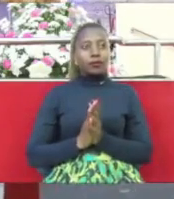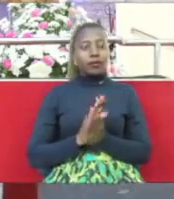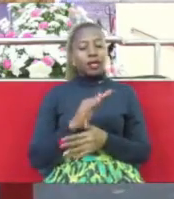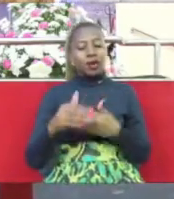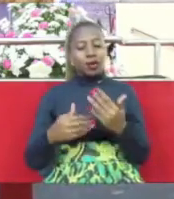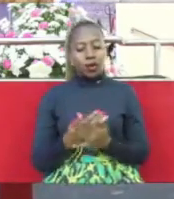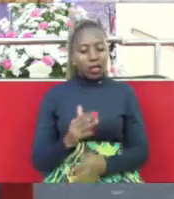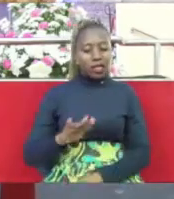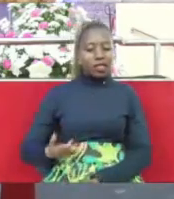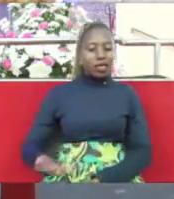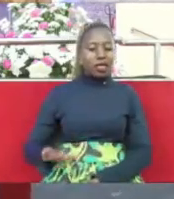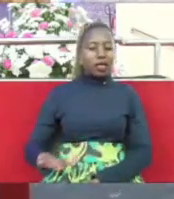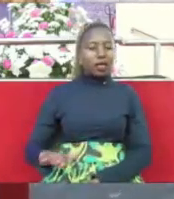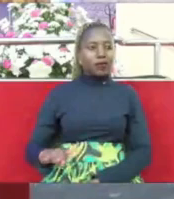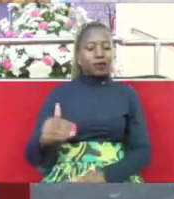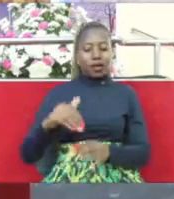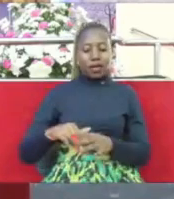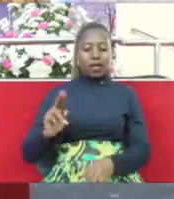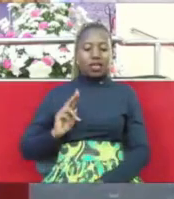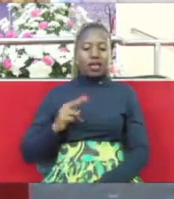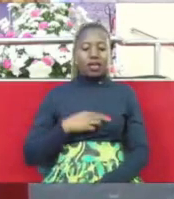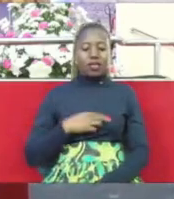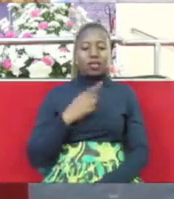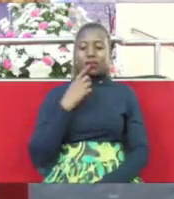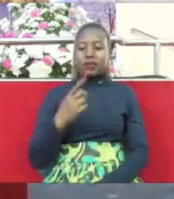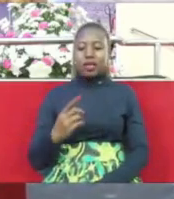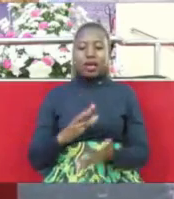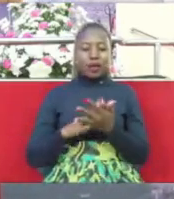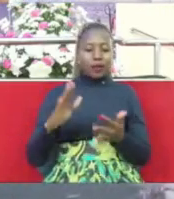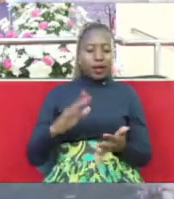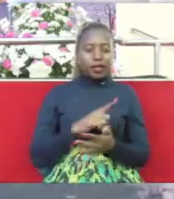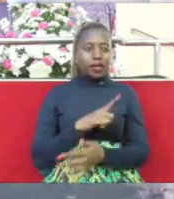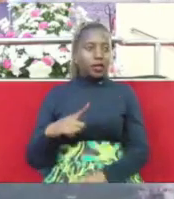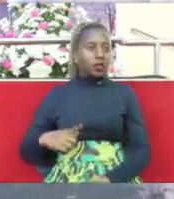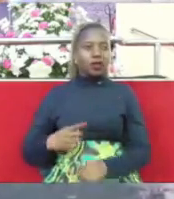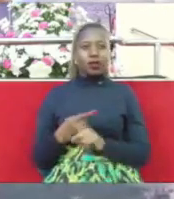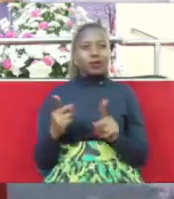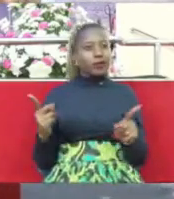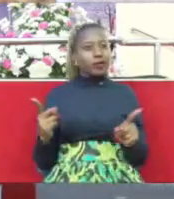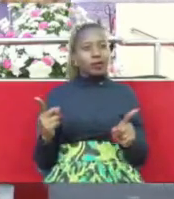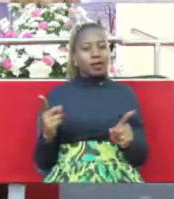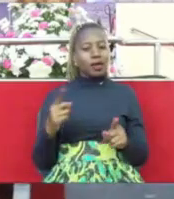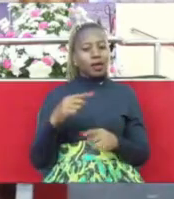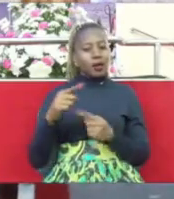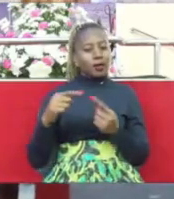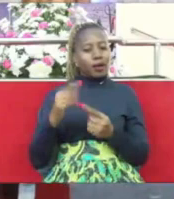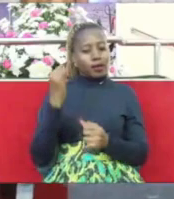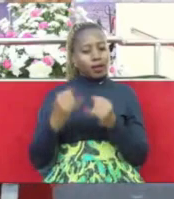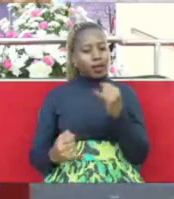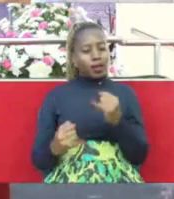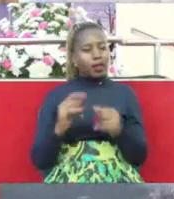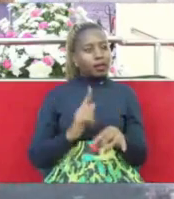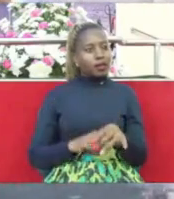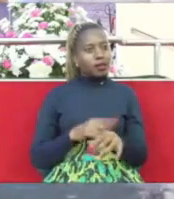is praise the Lord. Yes, praise the Lord, but really, really, when was the last time you had fellowship with him?